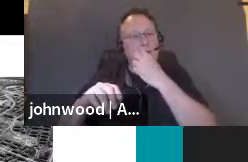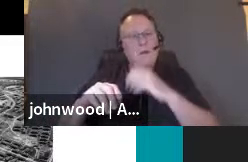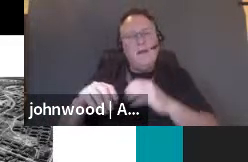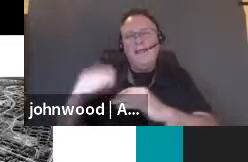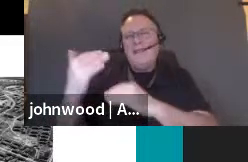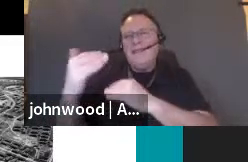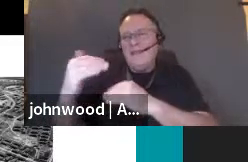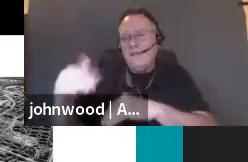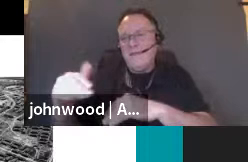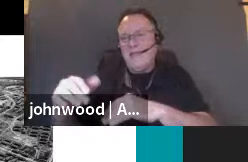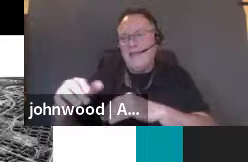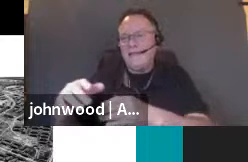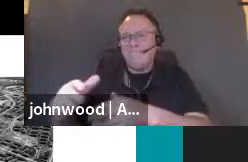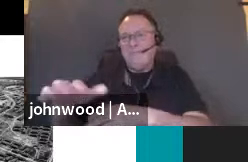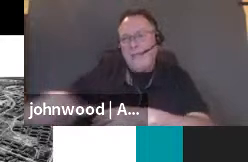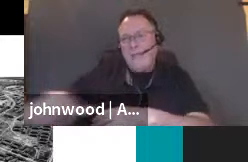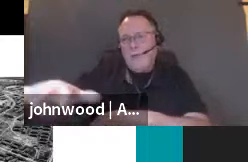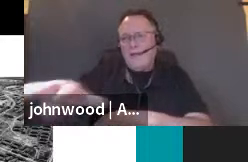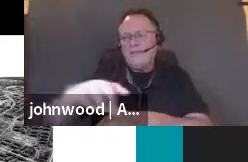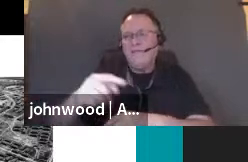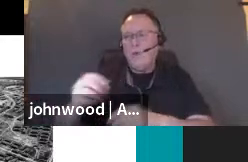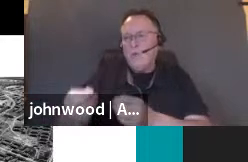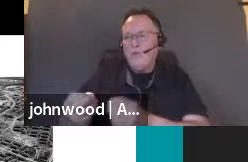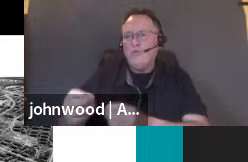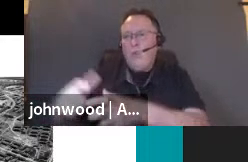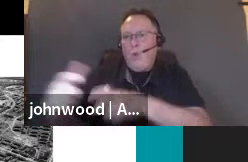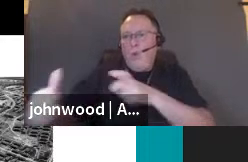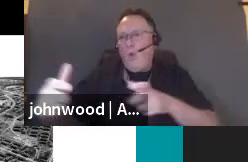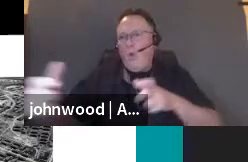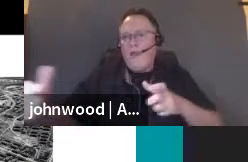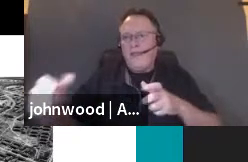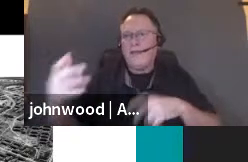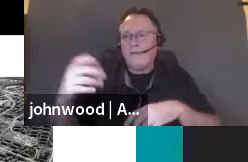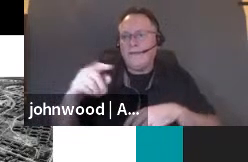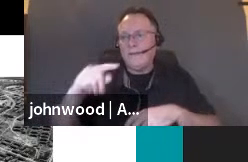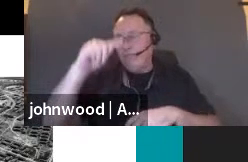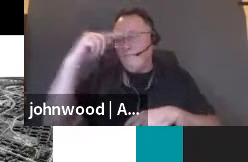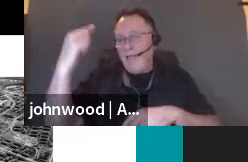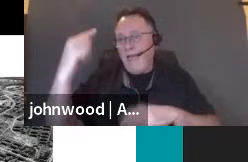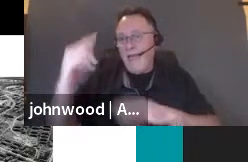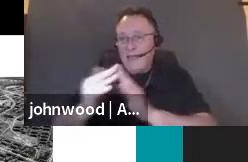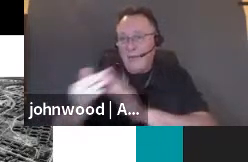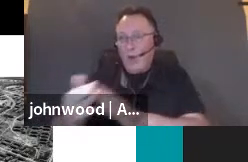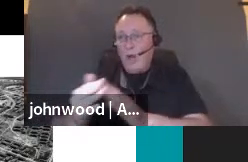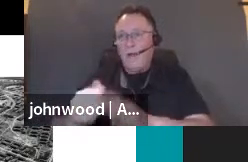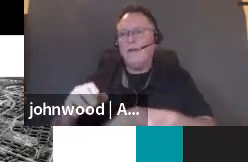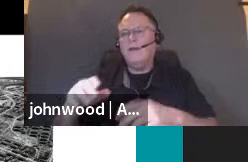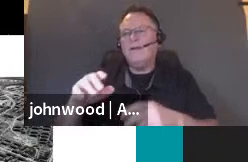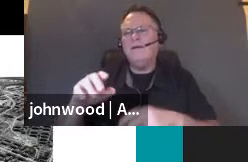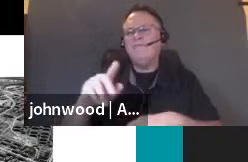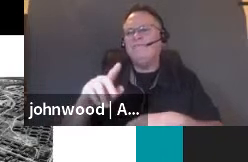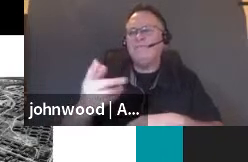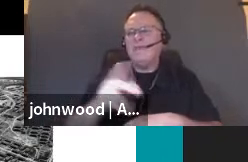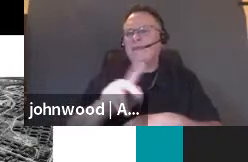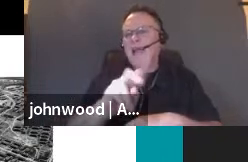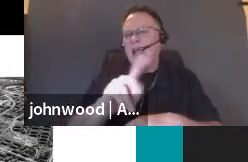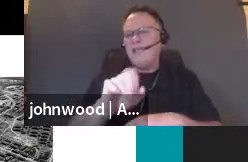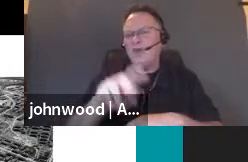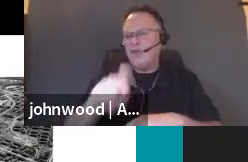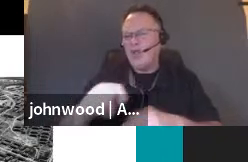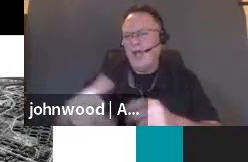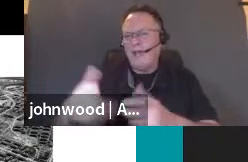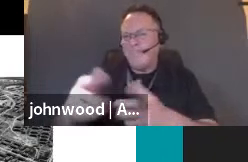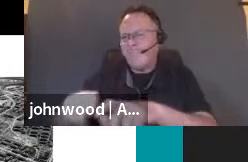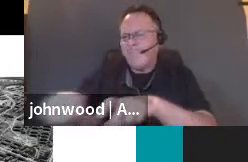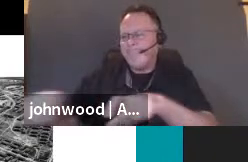for housing for the growing Black community. The Vanport neighborhood, built by the Kaiser Schimpe Company right along the Columbia